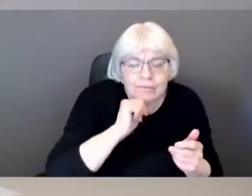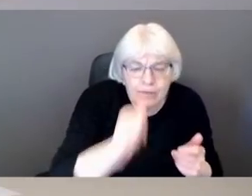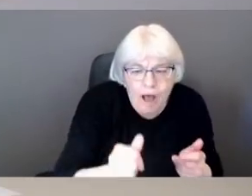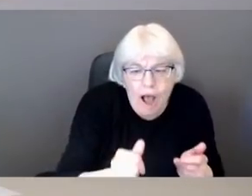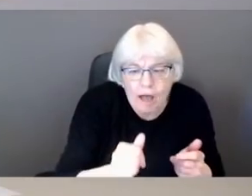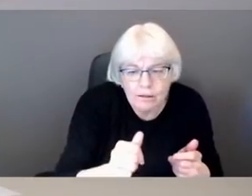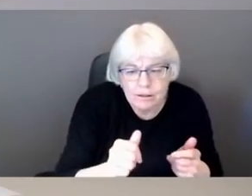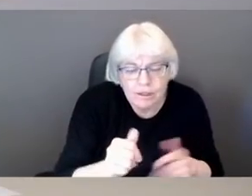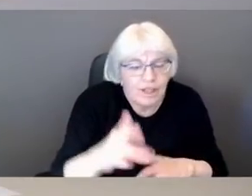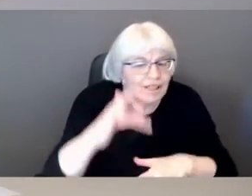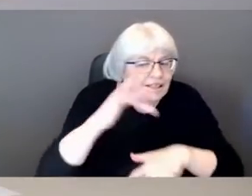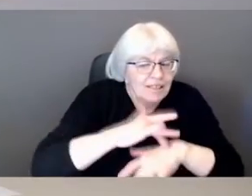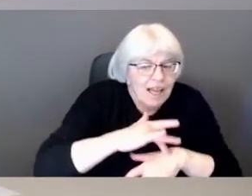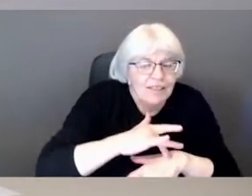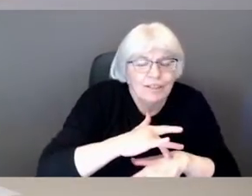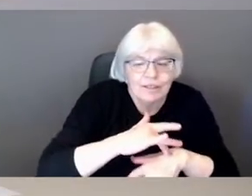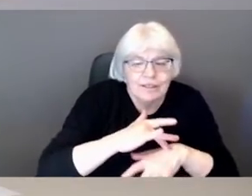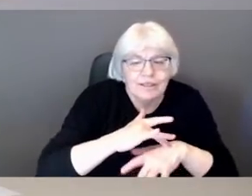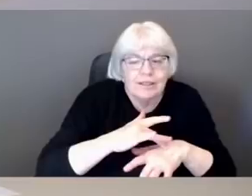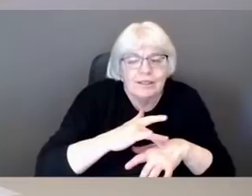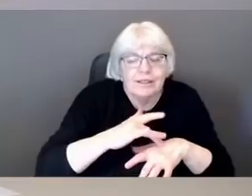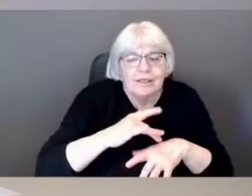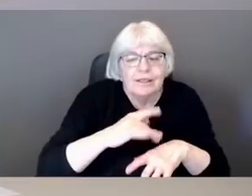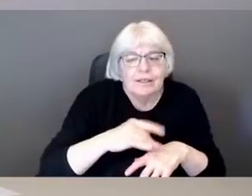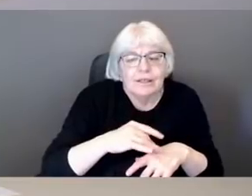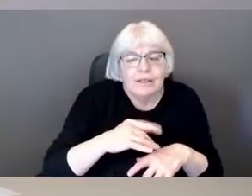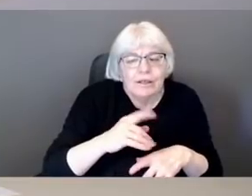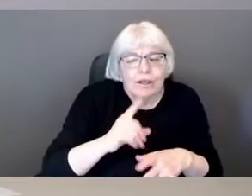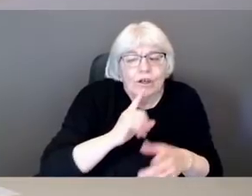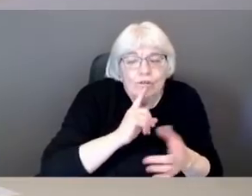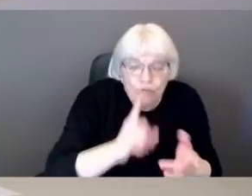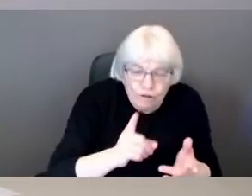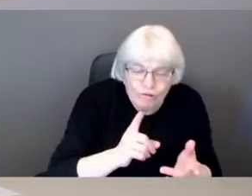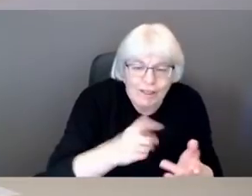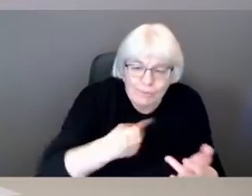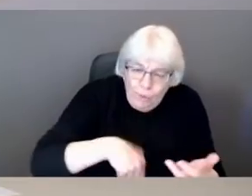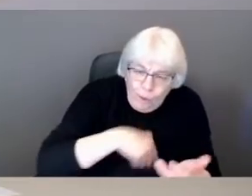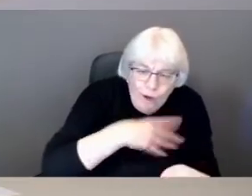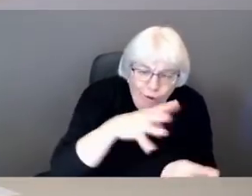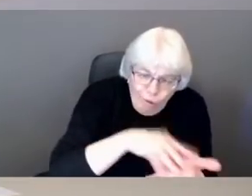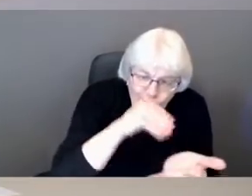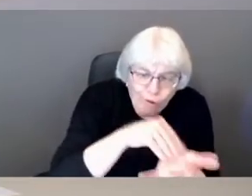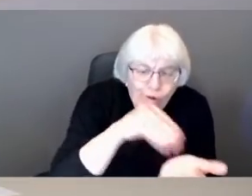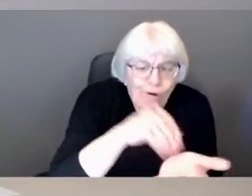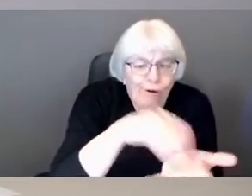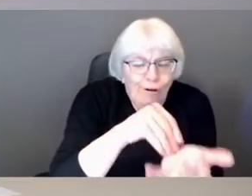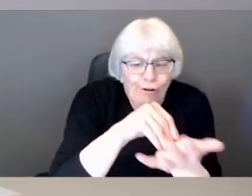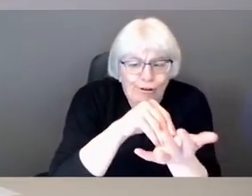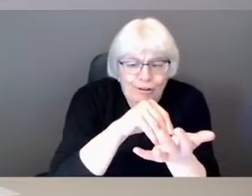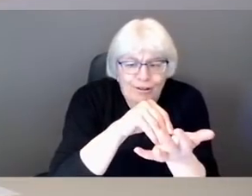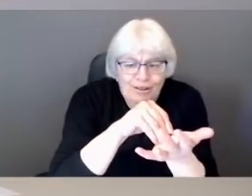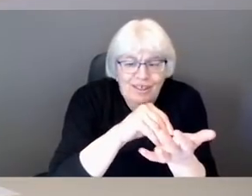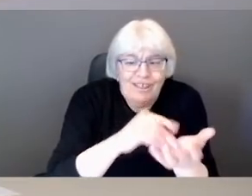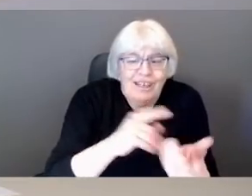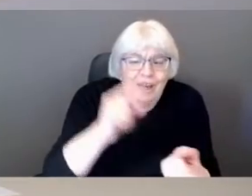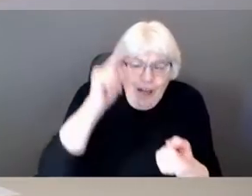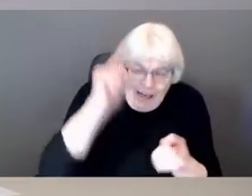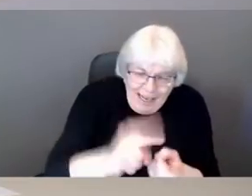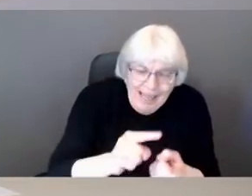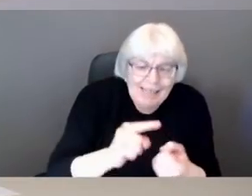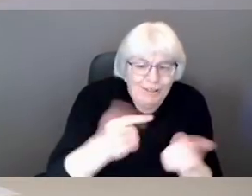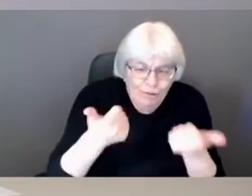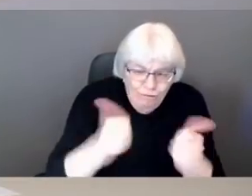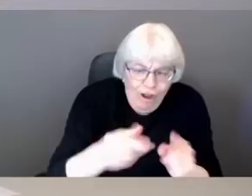that there's probably less fomite transmission than we may have thought back in March of